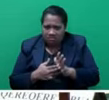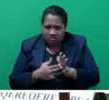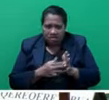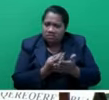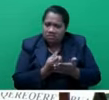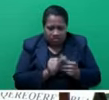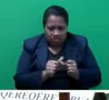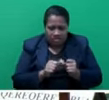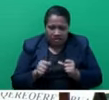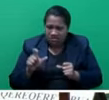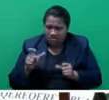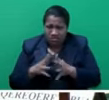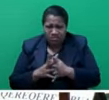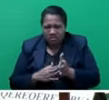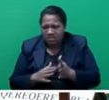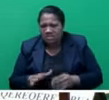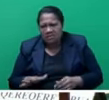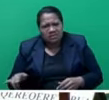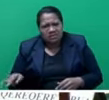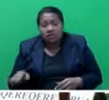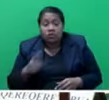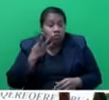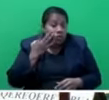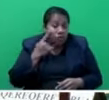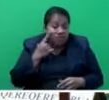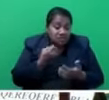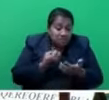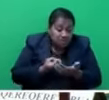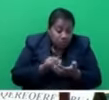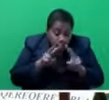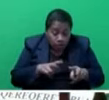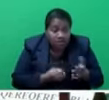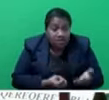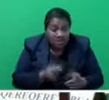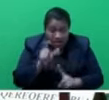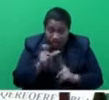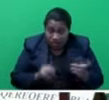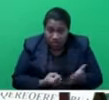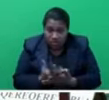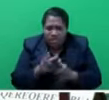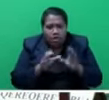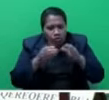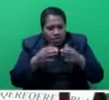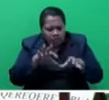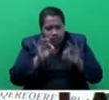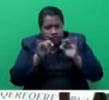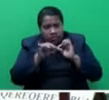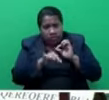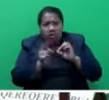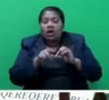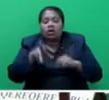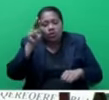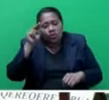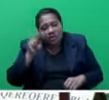is what I'm saying, Mr. Speaker, that when we look at capital expenditure, and I think the committee has rightfully picked that up, that you